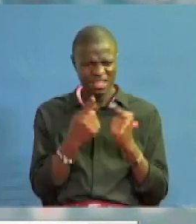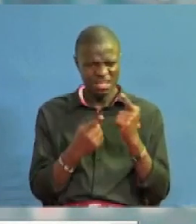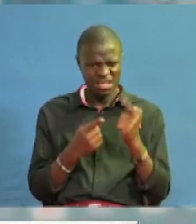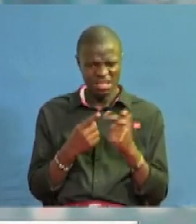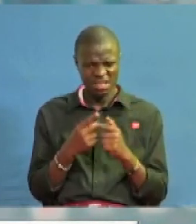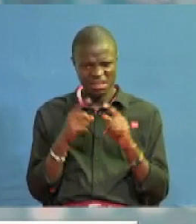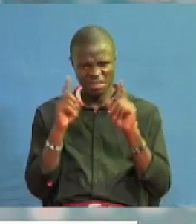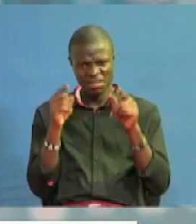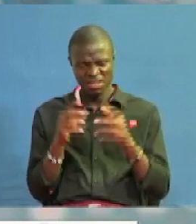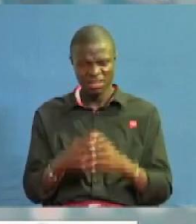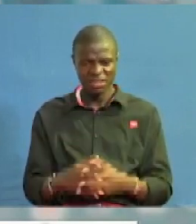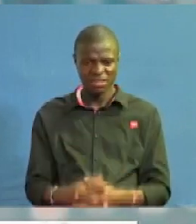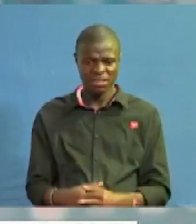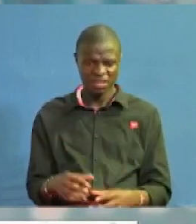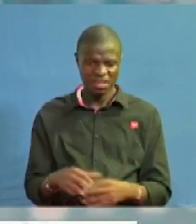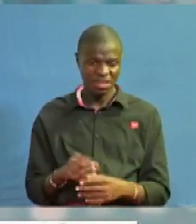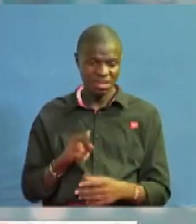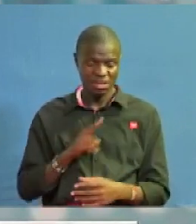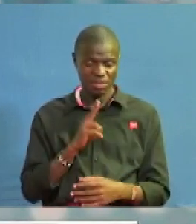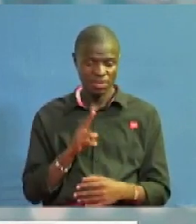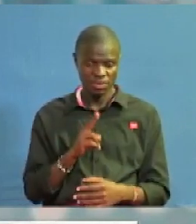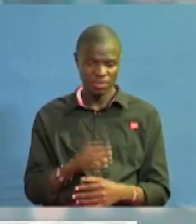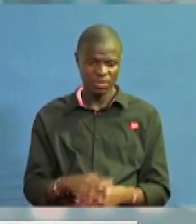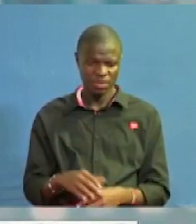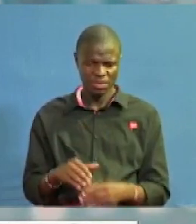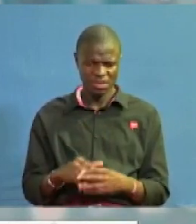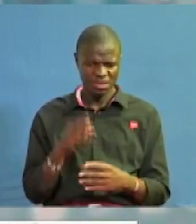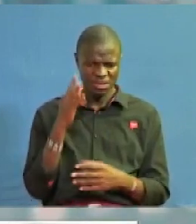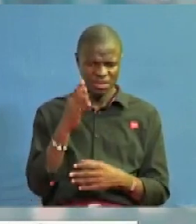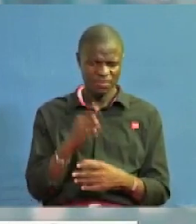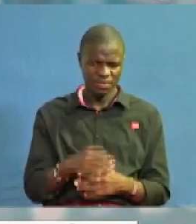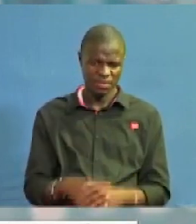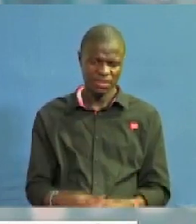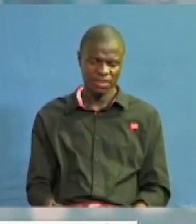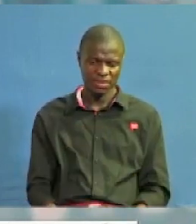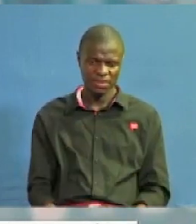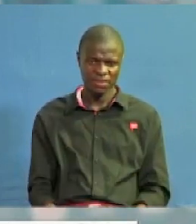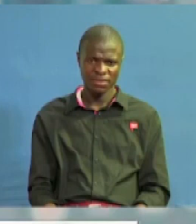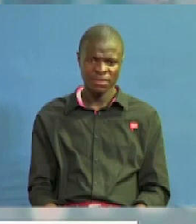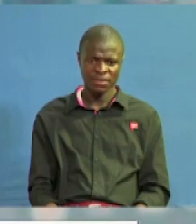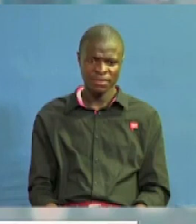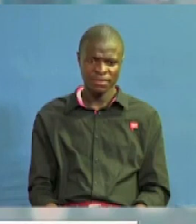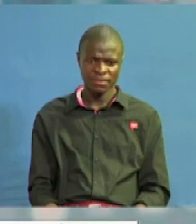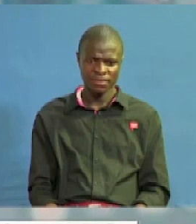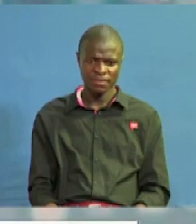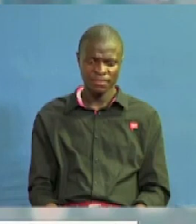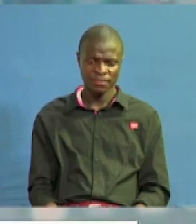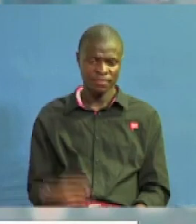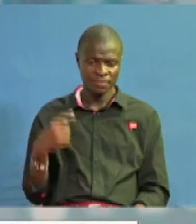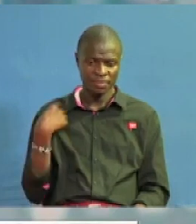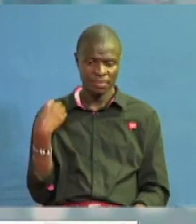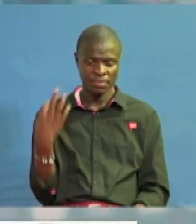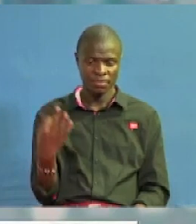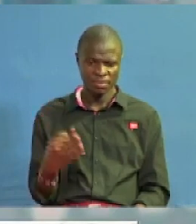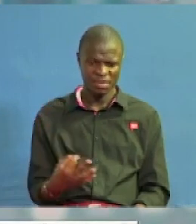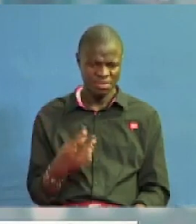yourself, will it be in use or in demand in future, 5 years or 10 years down the line? Okay? Number